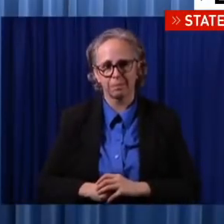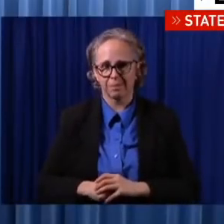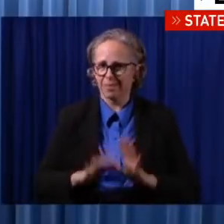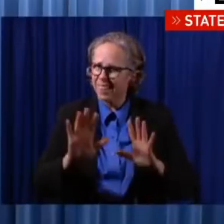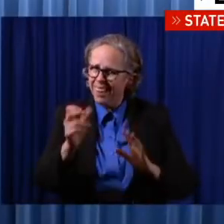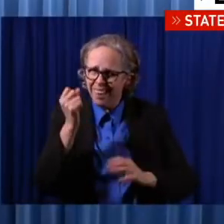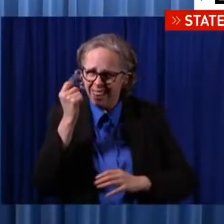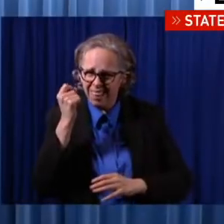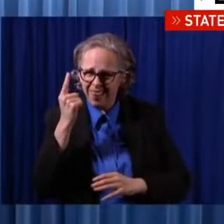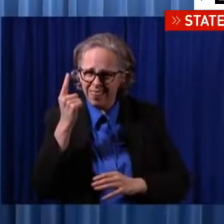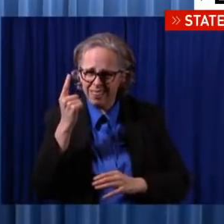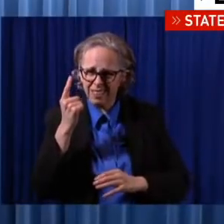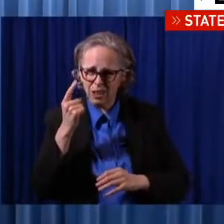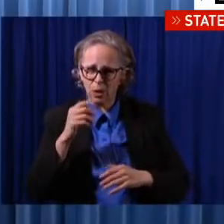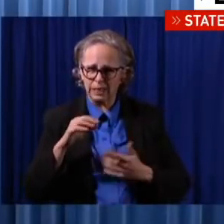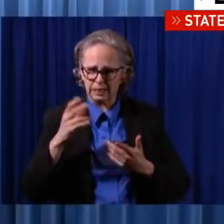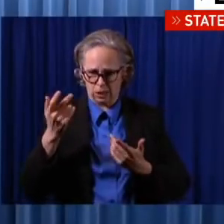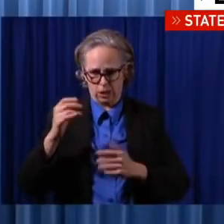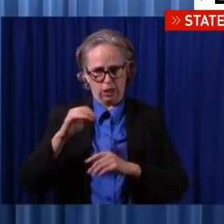June 7th.